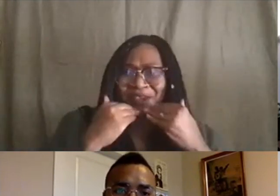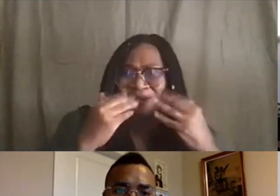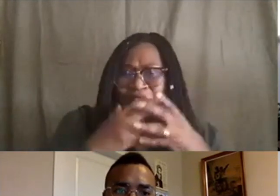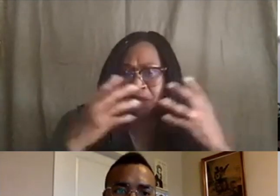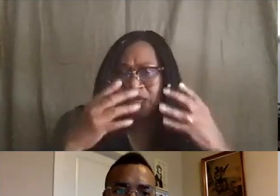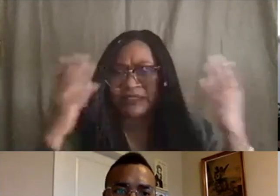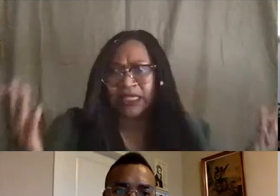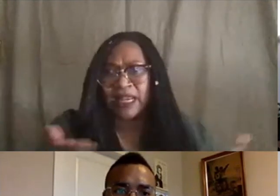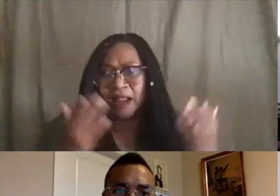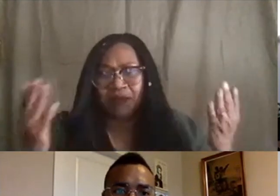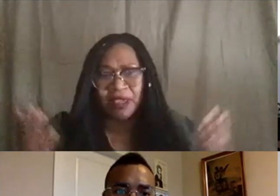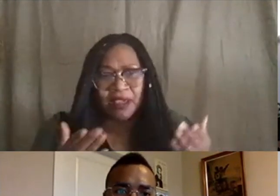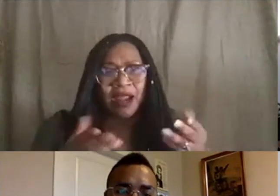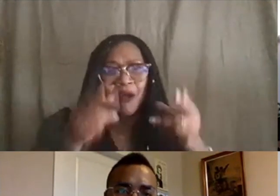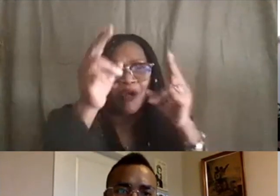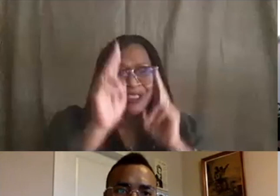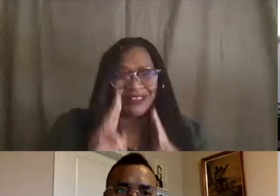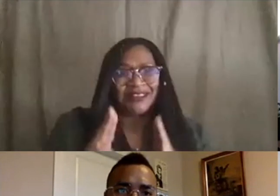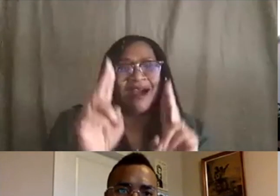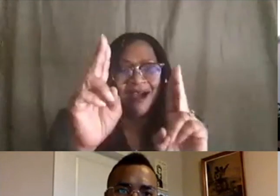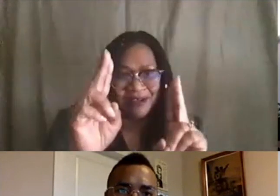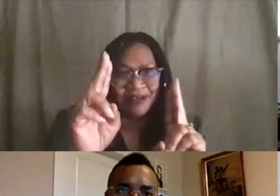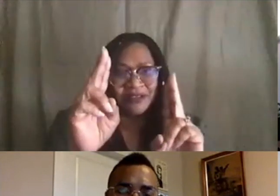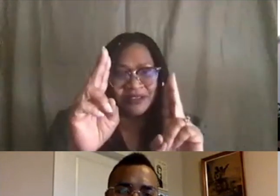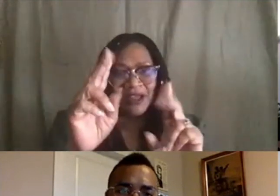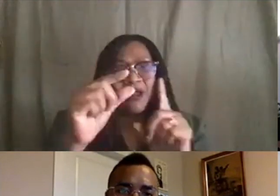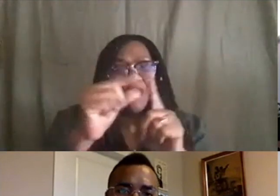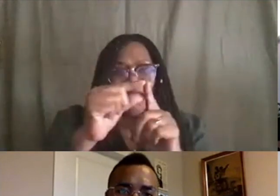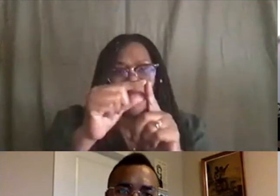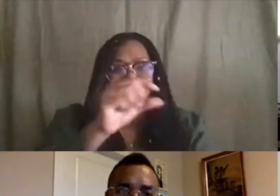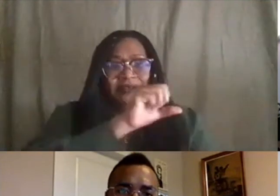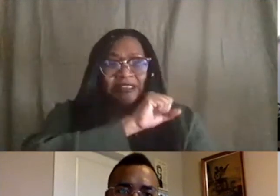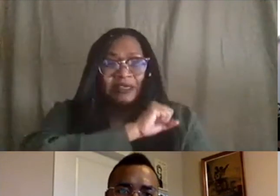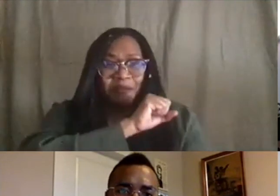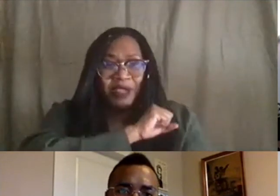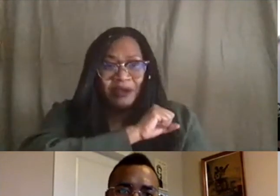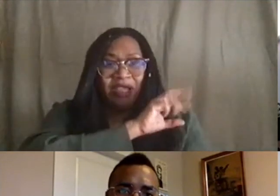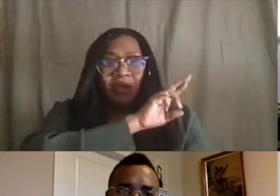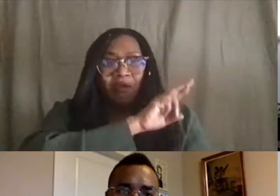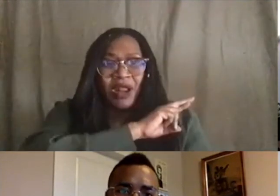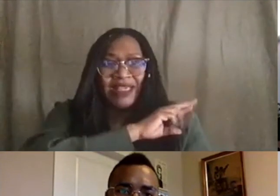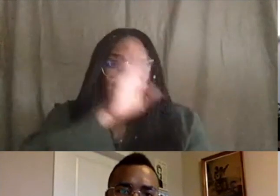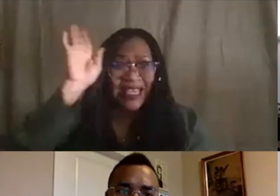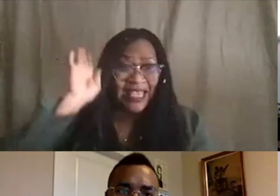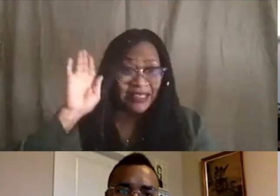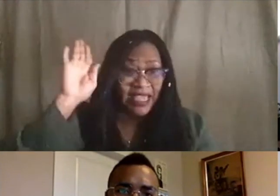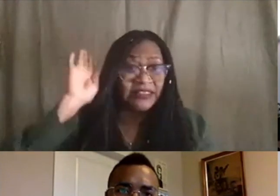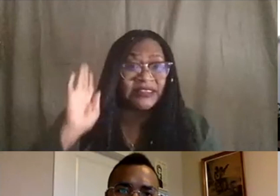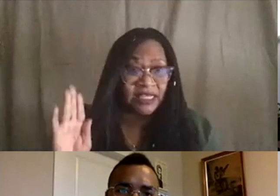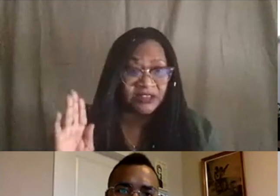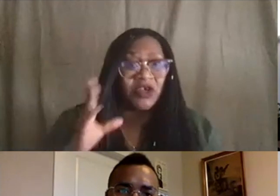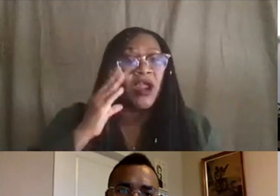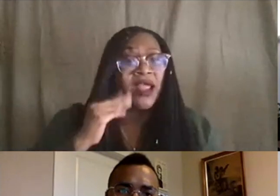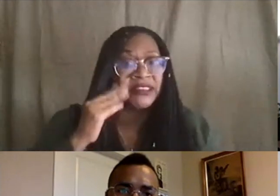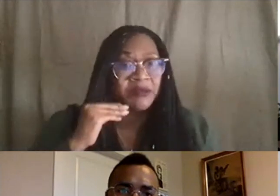also honor the words of Miss Miria Rice and the ancestral experiences of William and all of